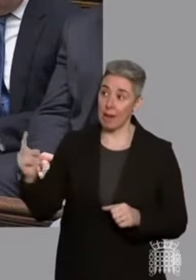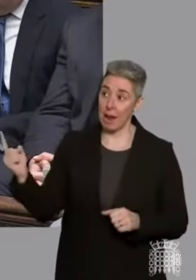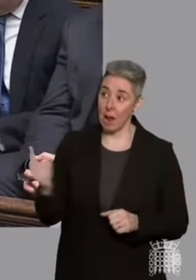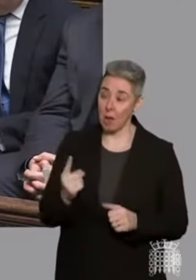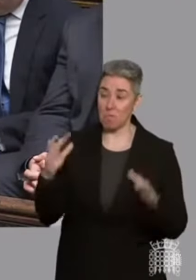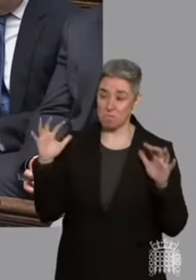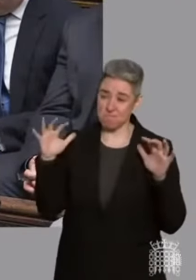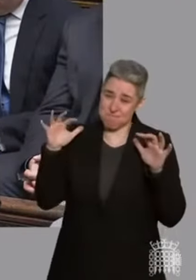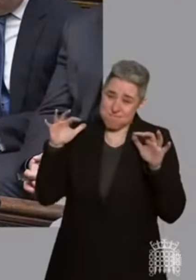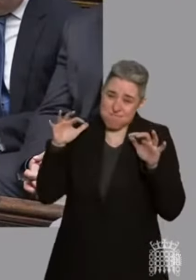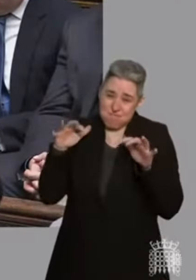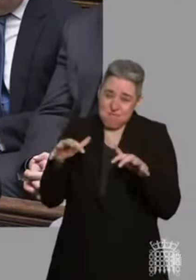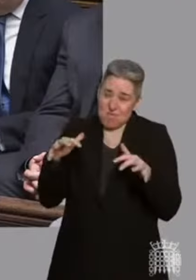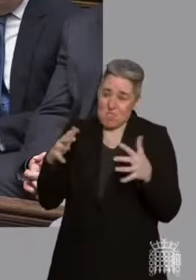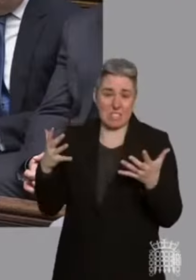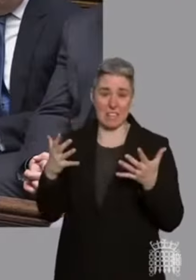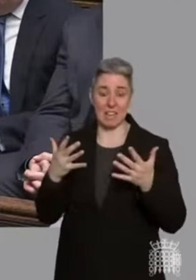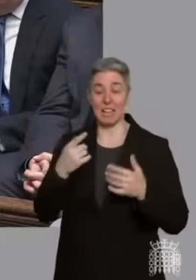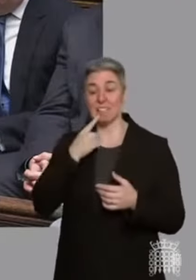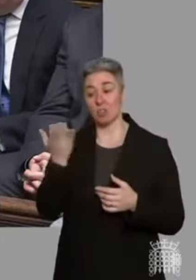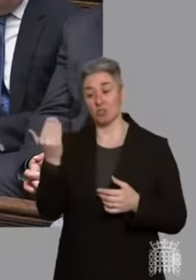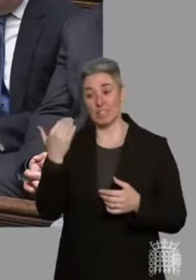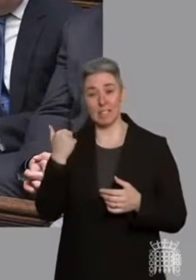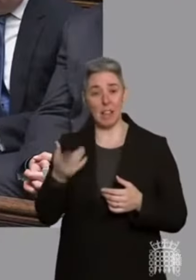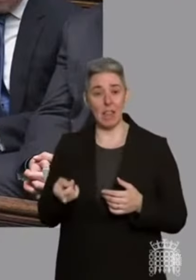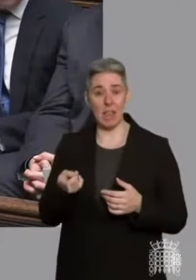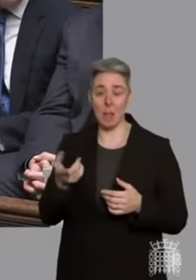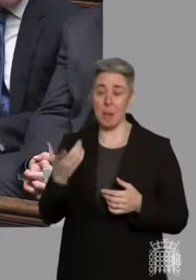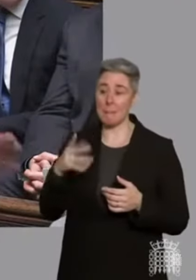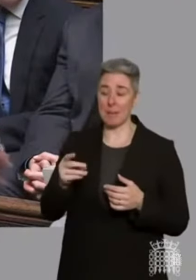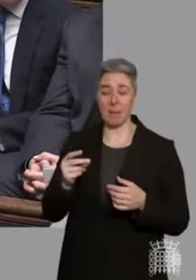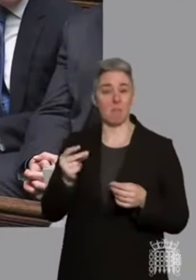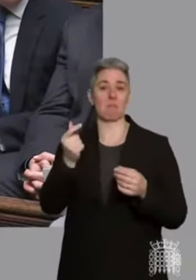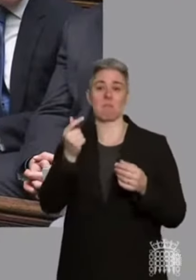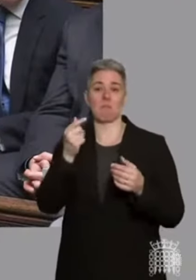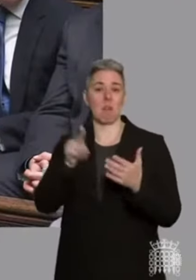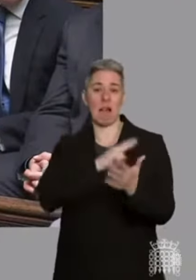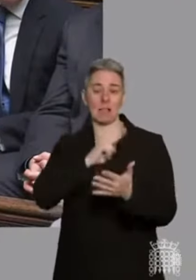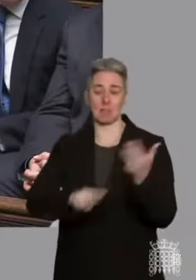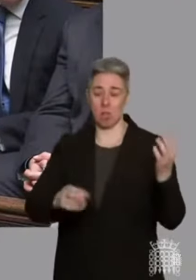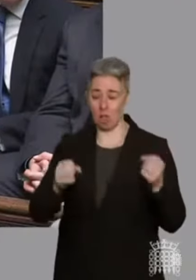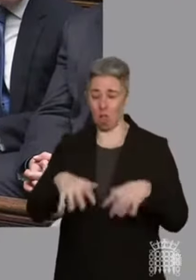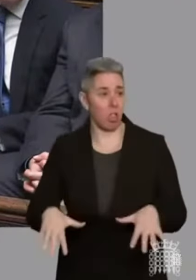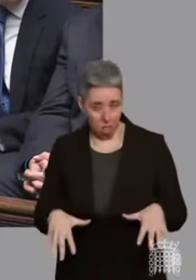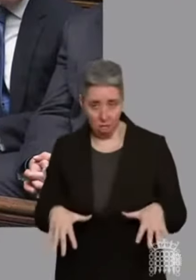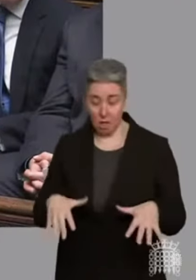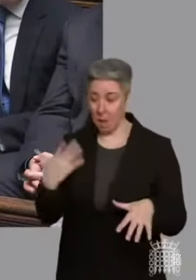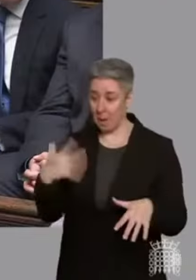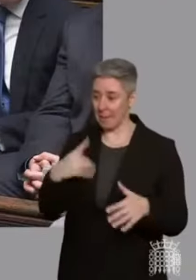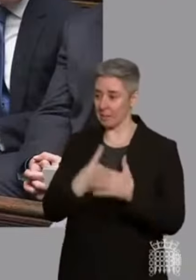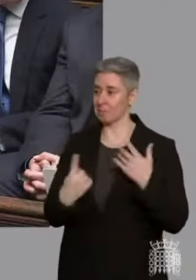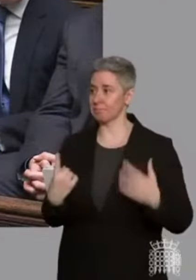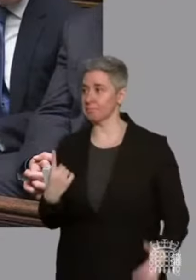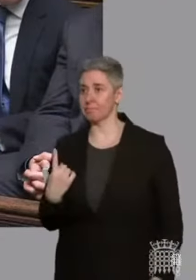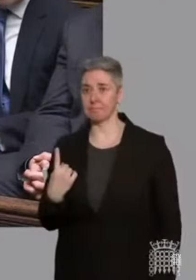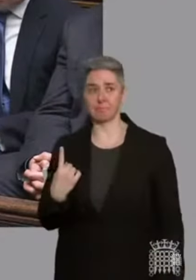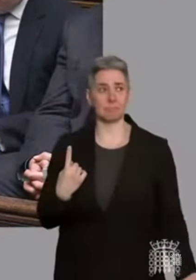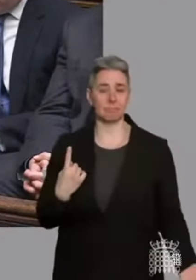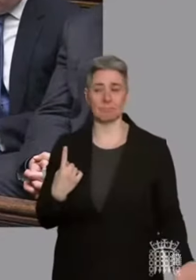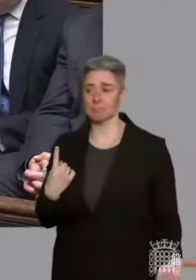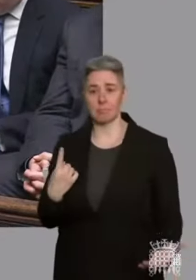constant cancellations because the train crew were unavailable. Can the Prime Minister ensure my constituents that this